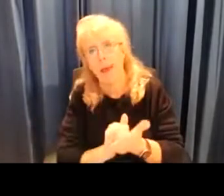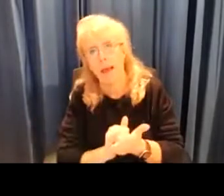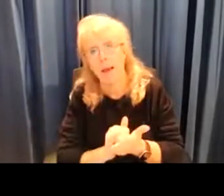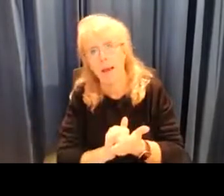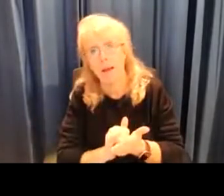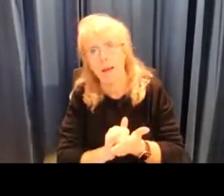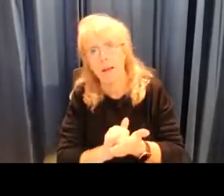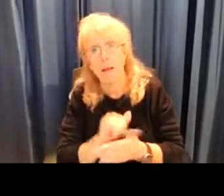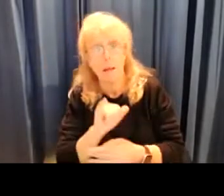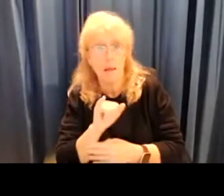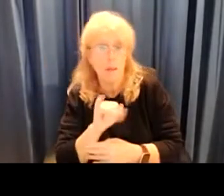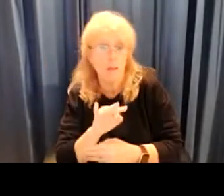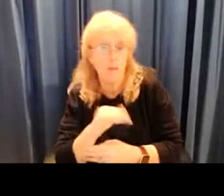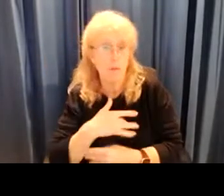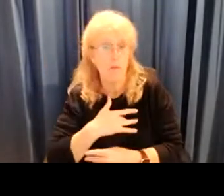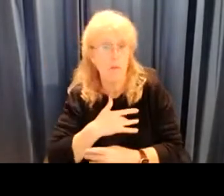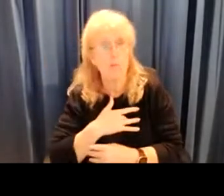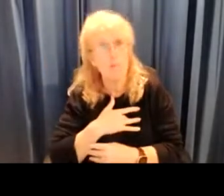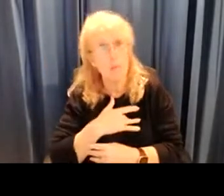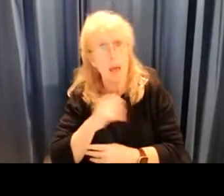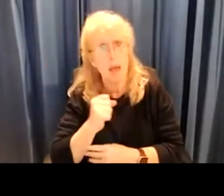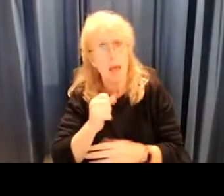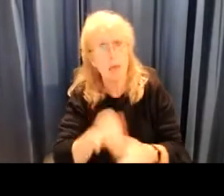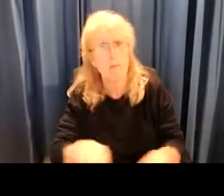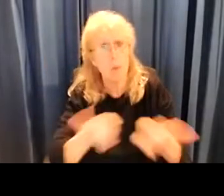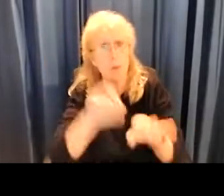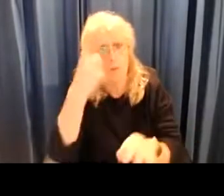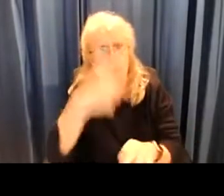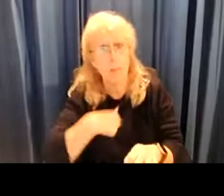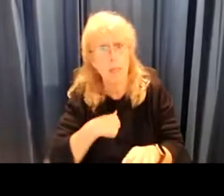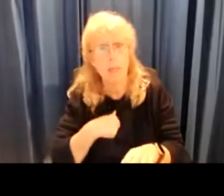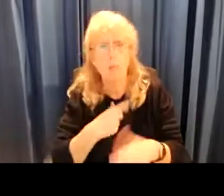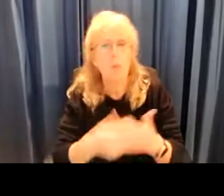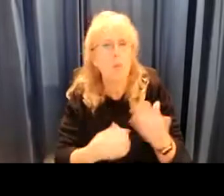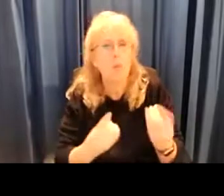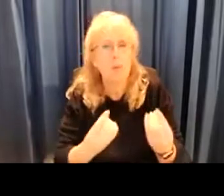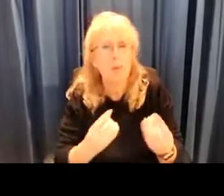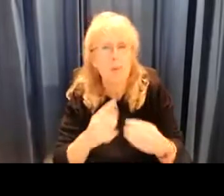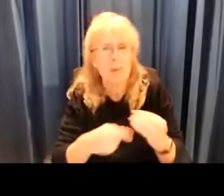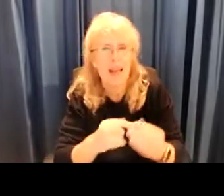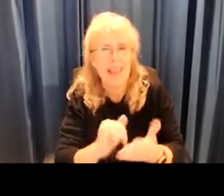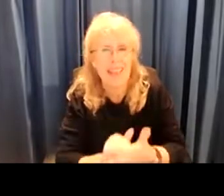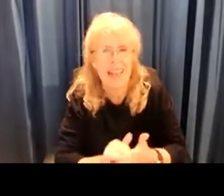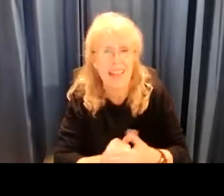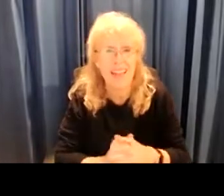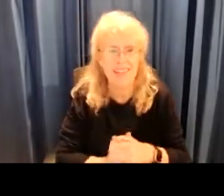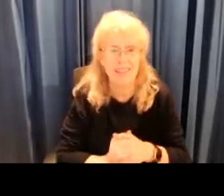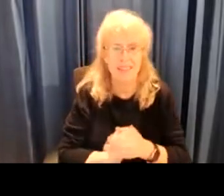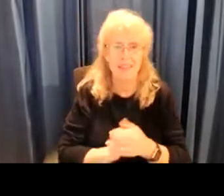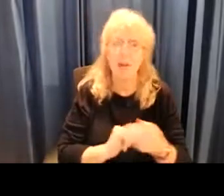it's a priority for you, and what you'd like to do about it. Well, there was definitely a lot.